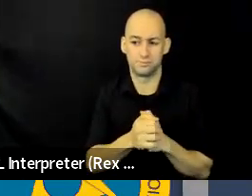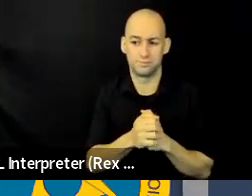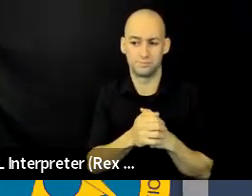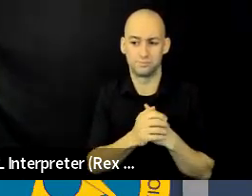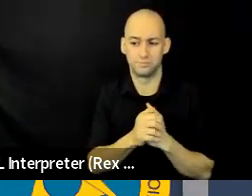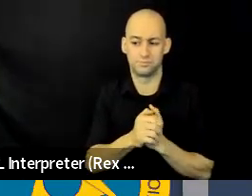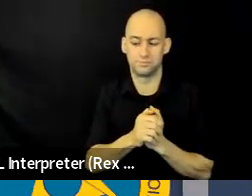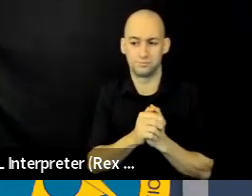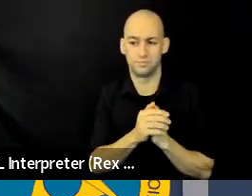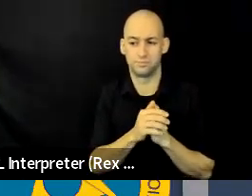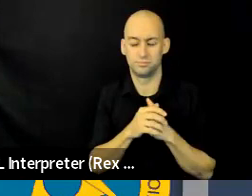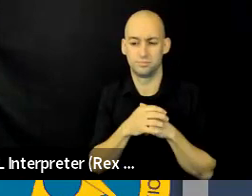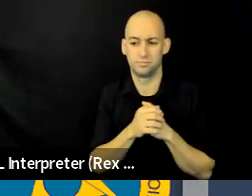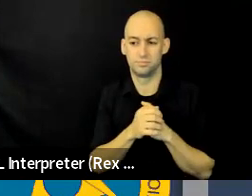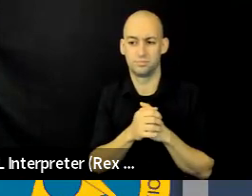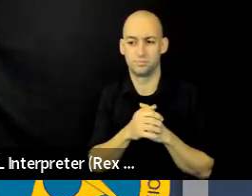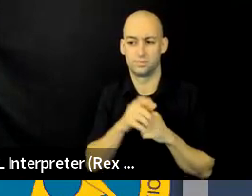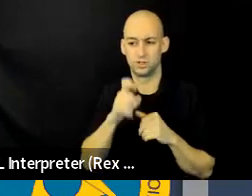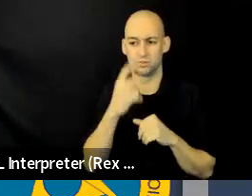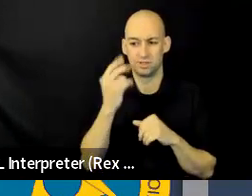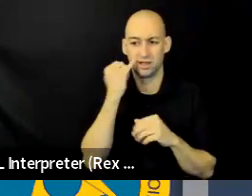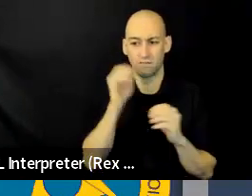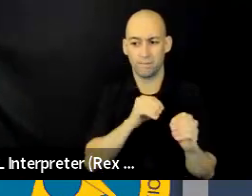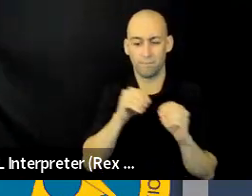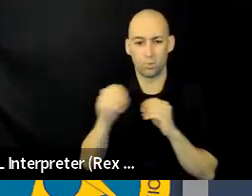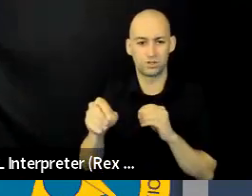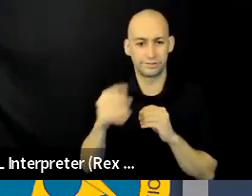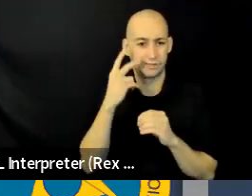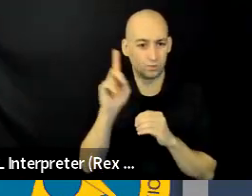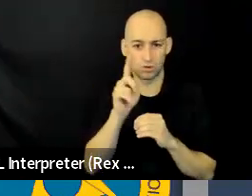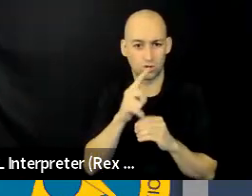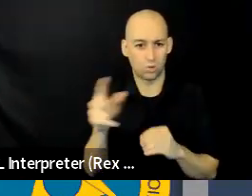Okay. Shall we see if there's a motion and see where this goes?